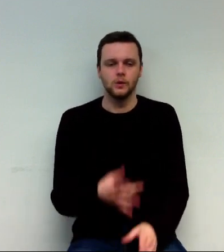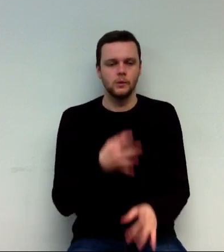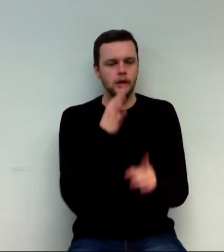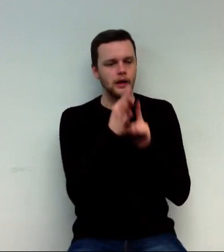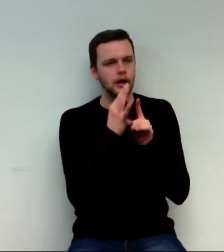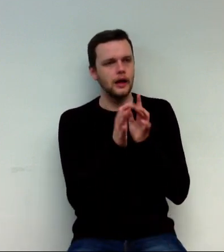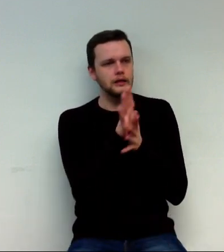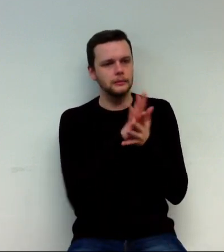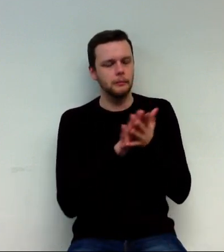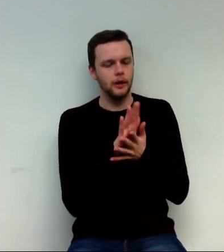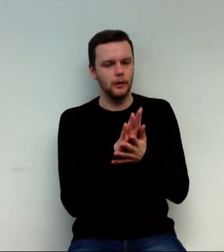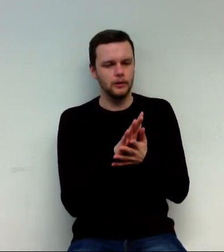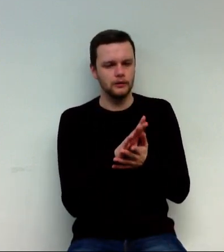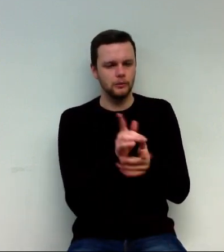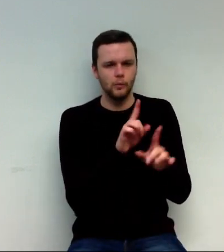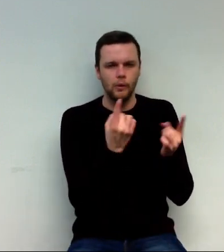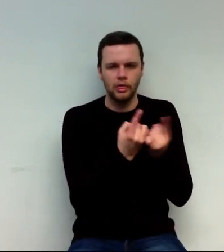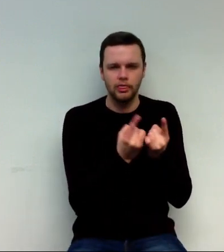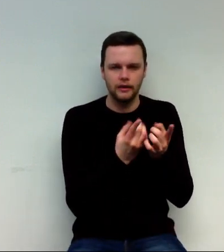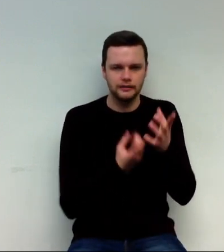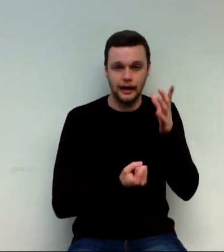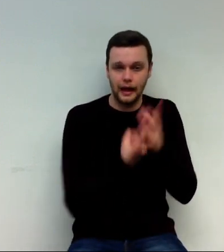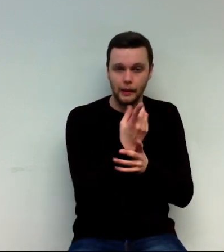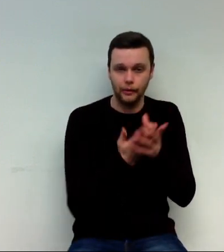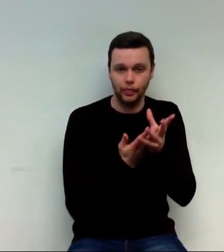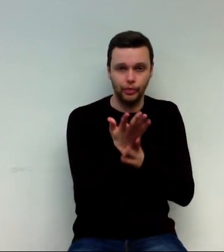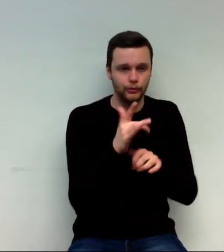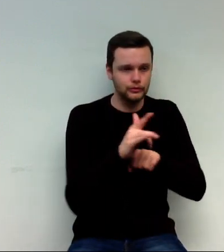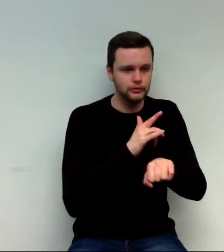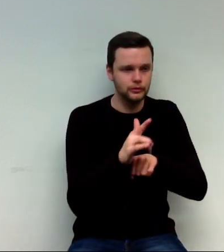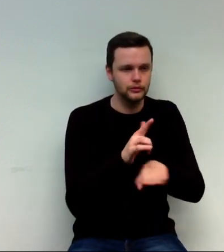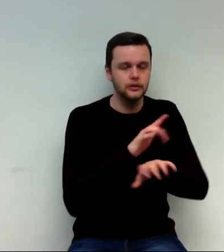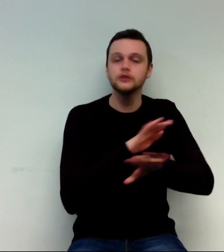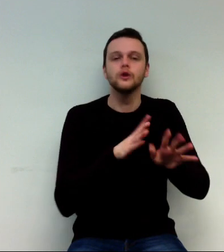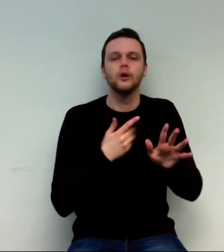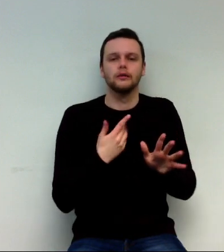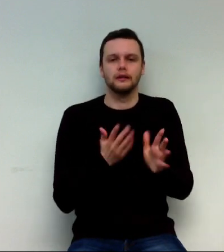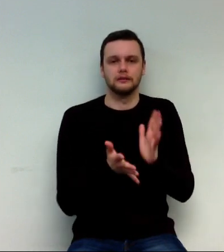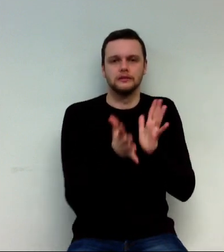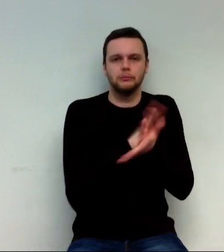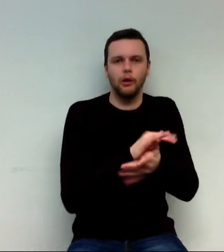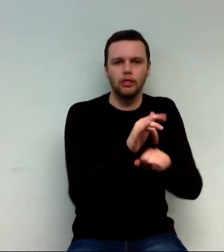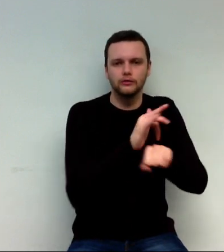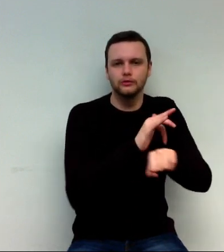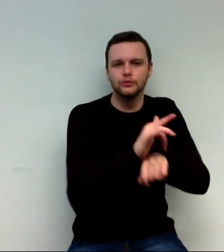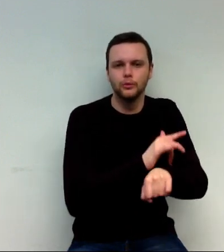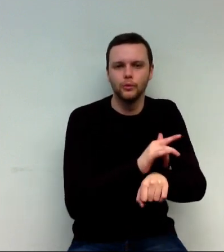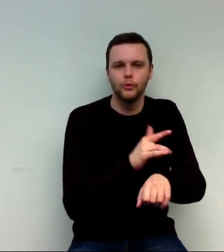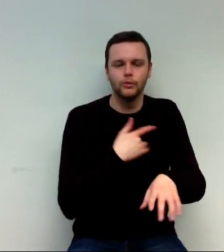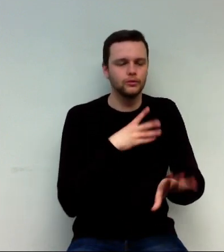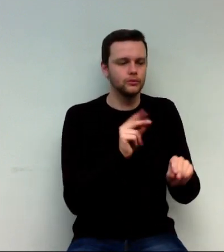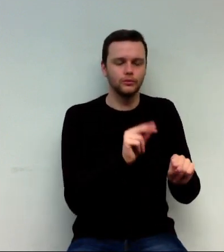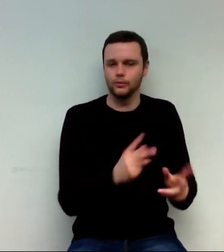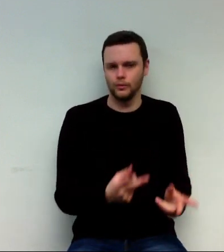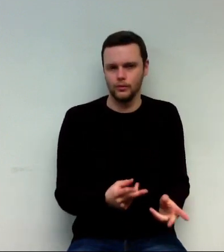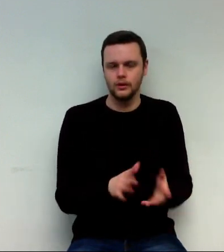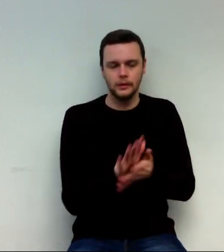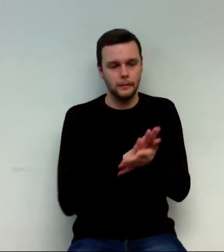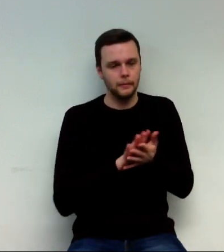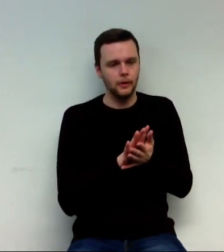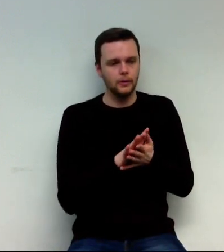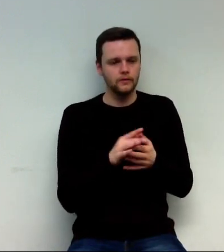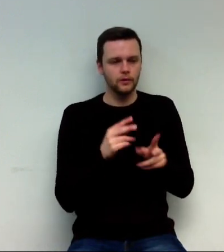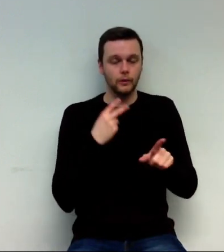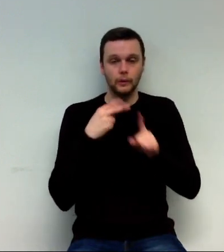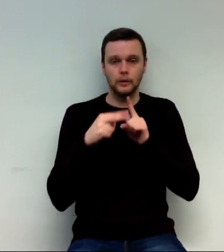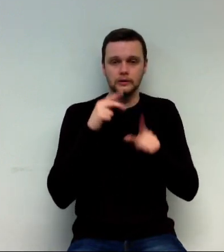around what sort of things happen in the show, and that's not at all about spoiling the narrative or the plot for people. It's about